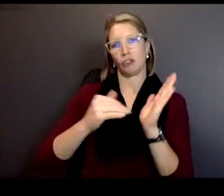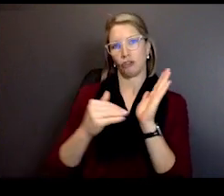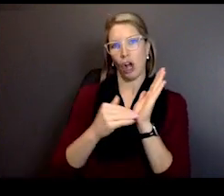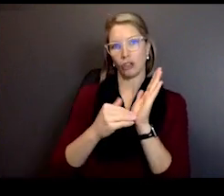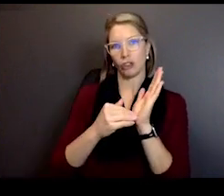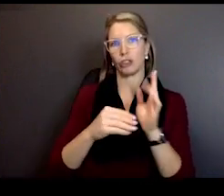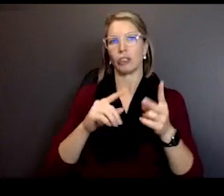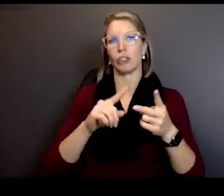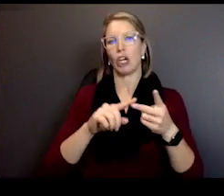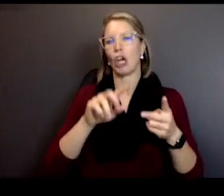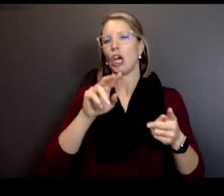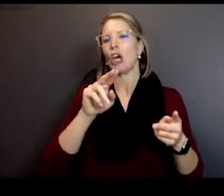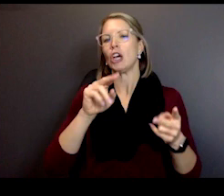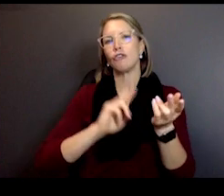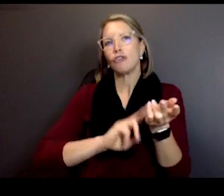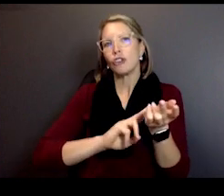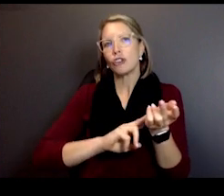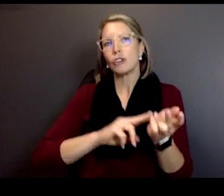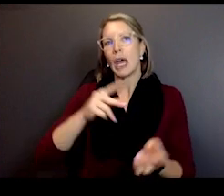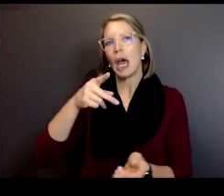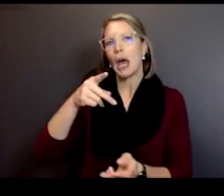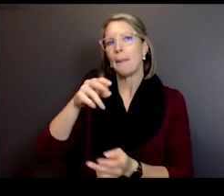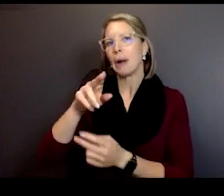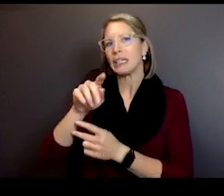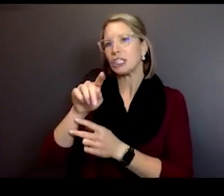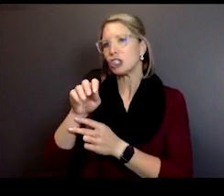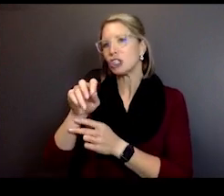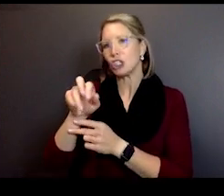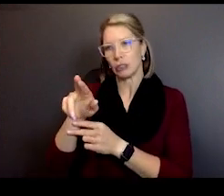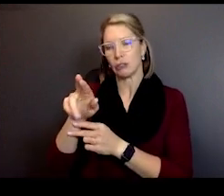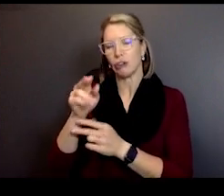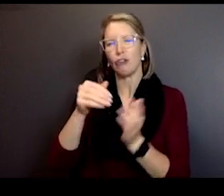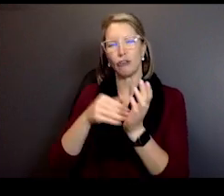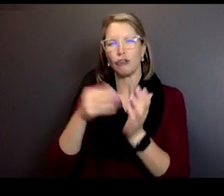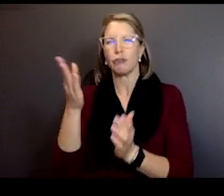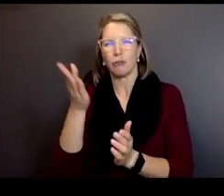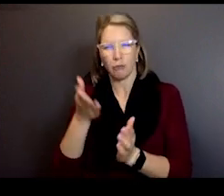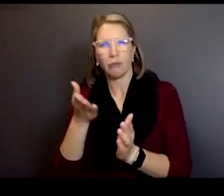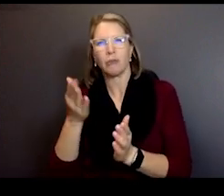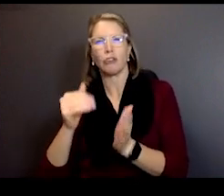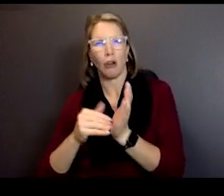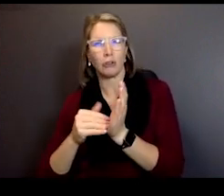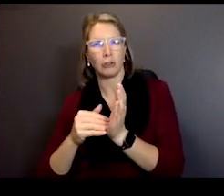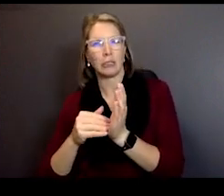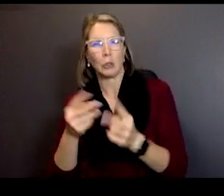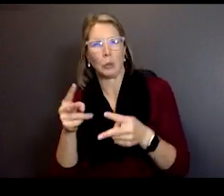nurse practitioners are the only practitioners who can certify all categories.